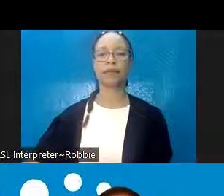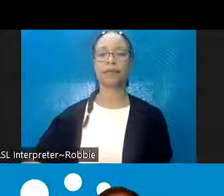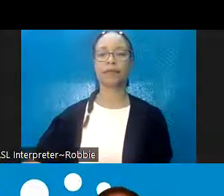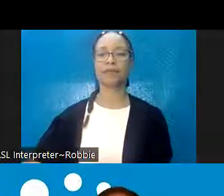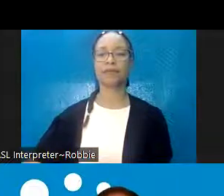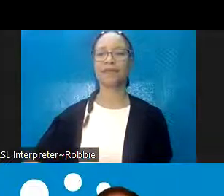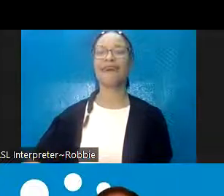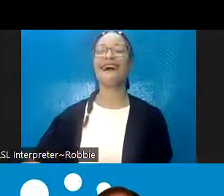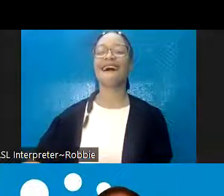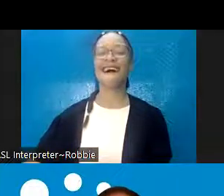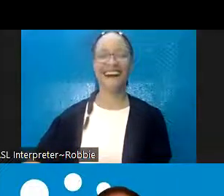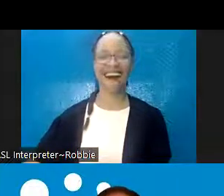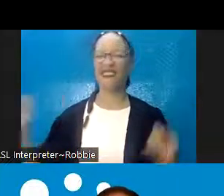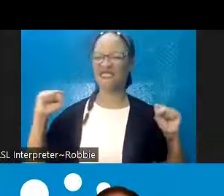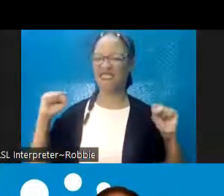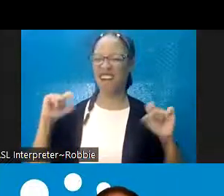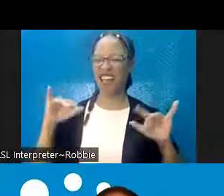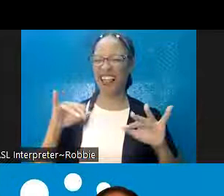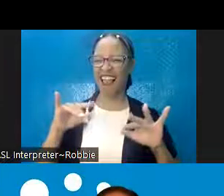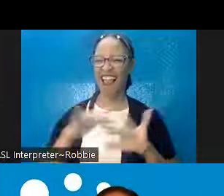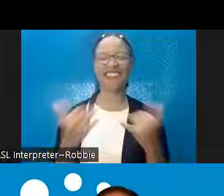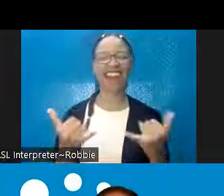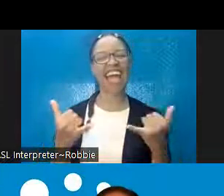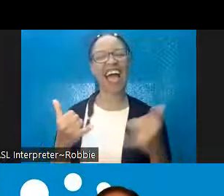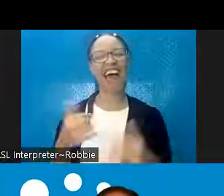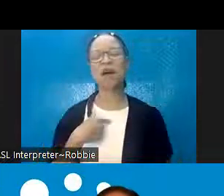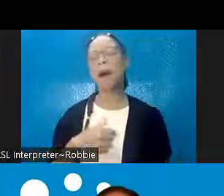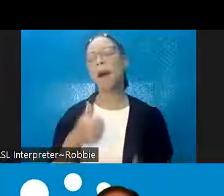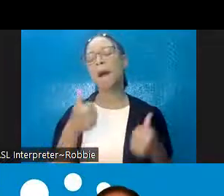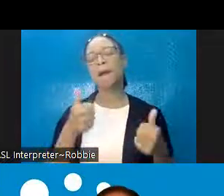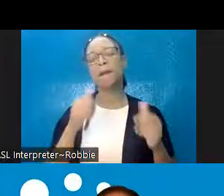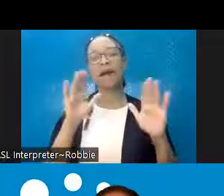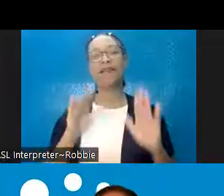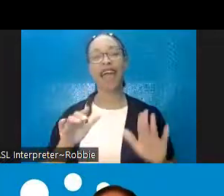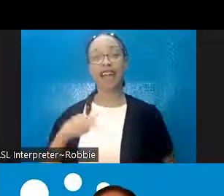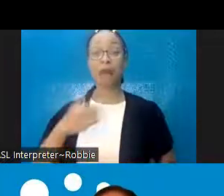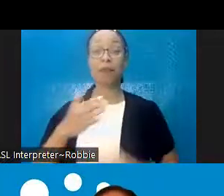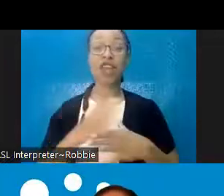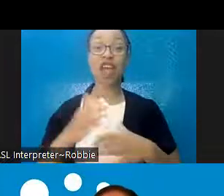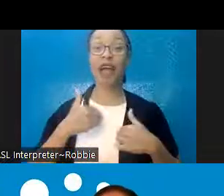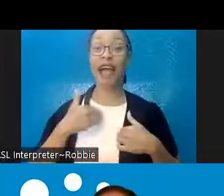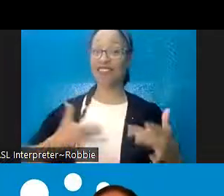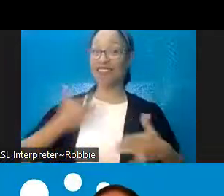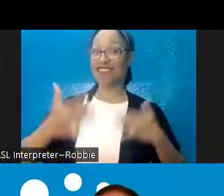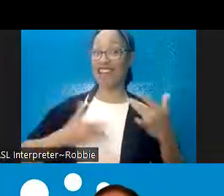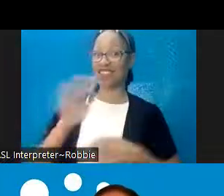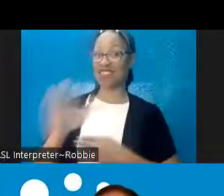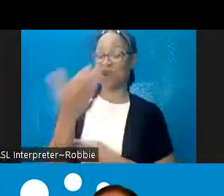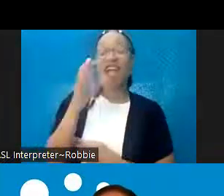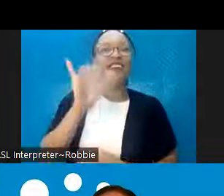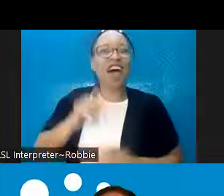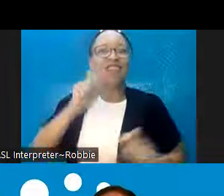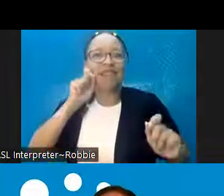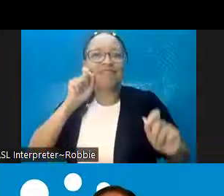I see them coming in. Excellent. I'll just share that I have a lot of excitement this morning. That would be what's alive for me right